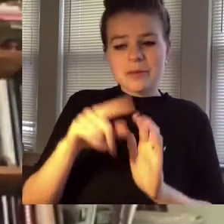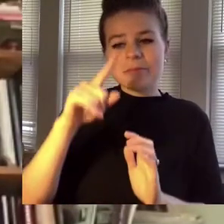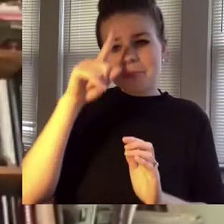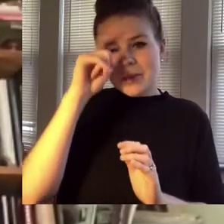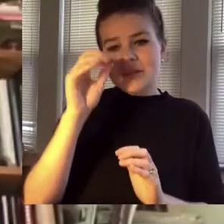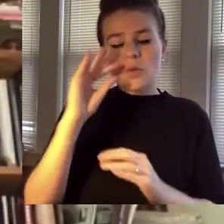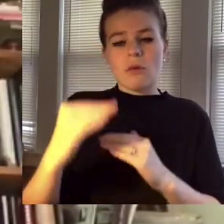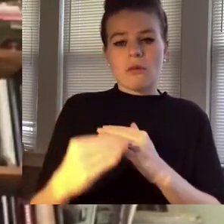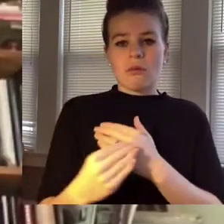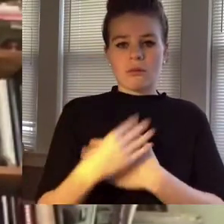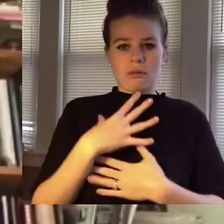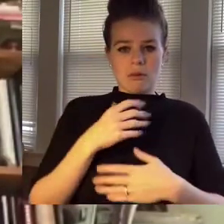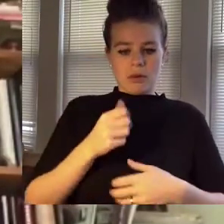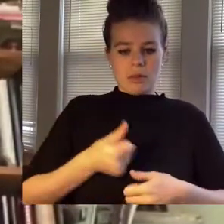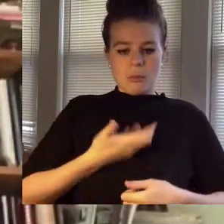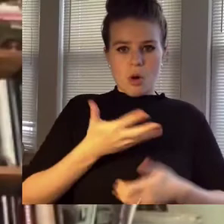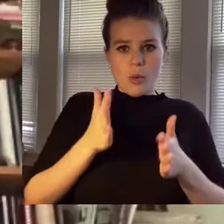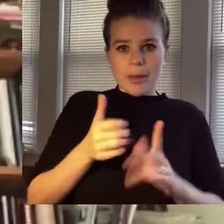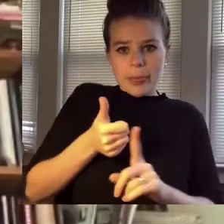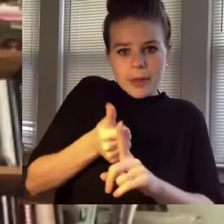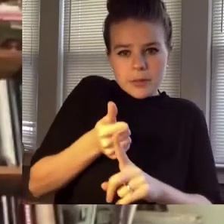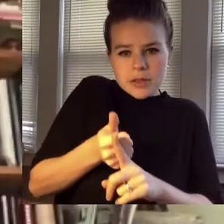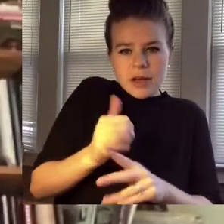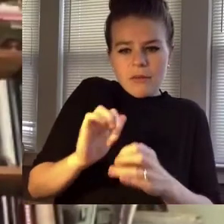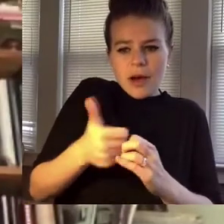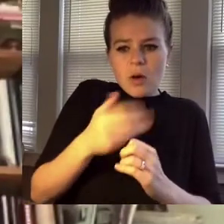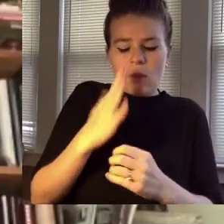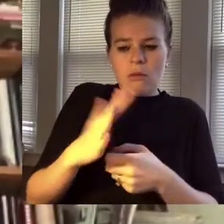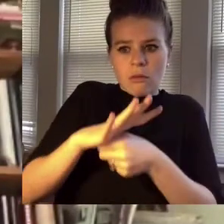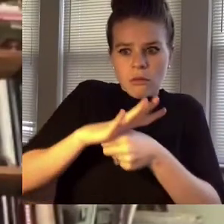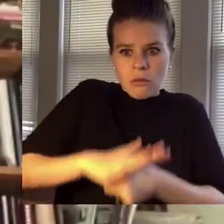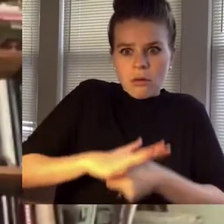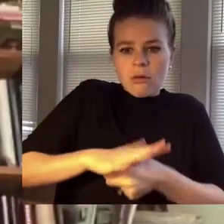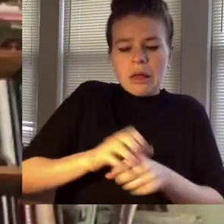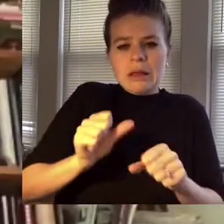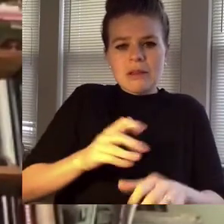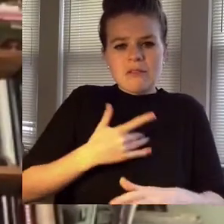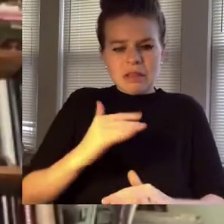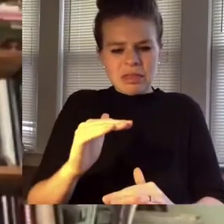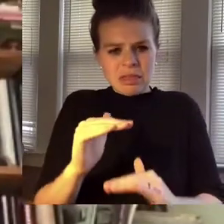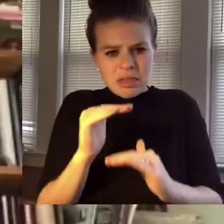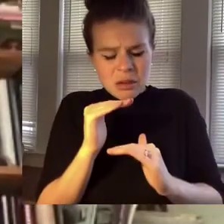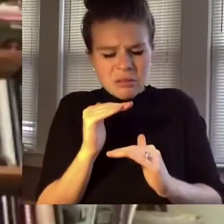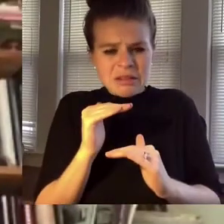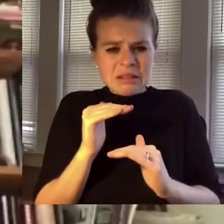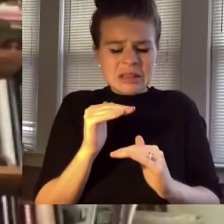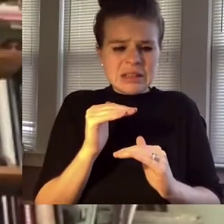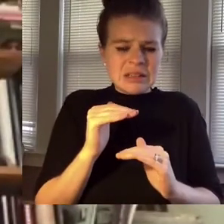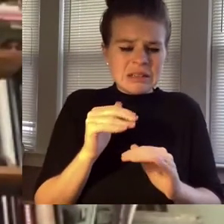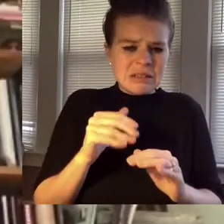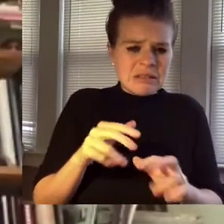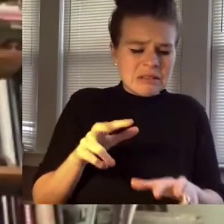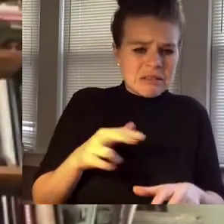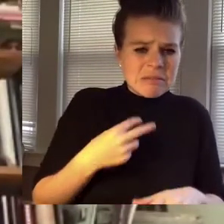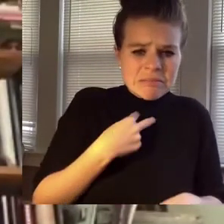the active poet, how it exerts a pressure on the poet that can be limiting and debilitating, I think.